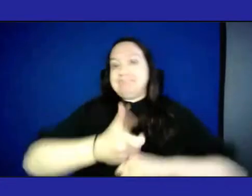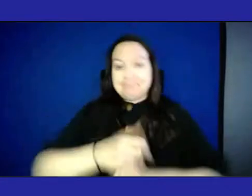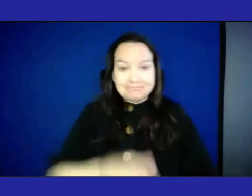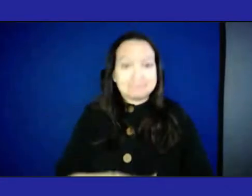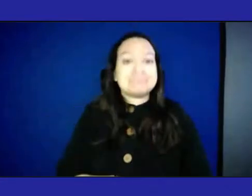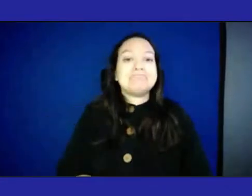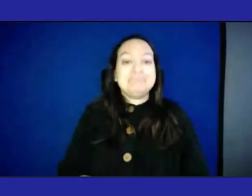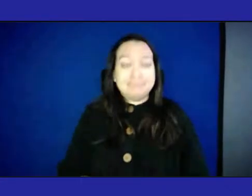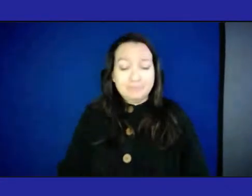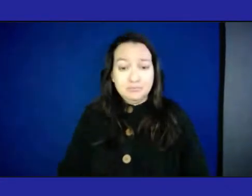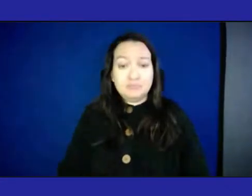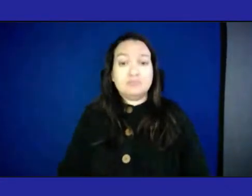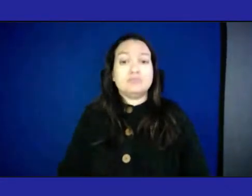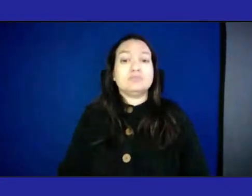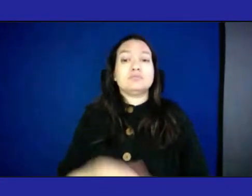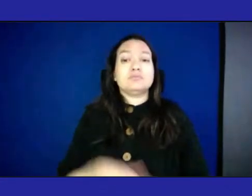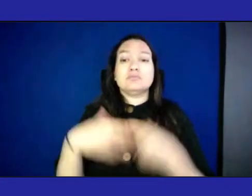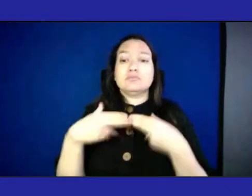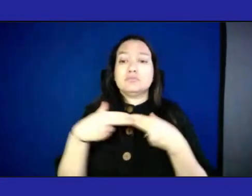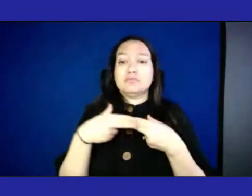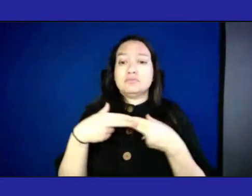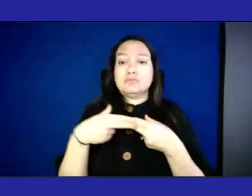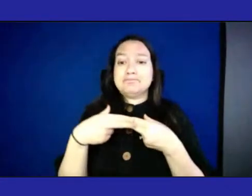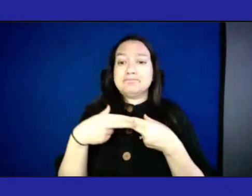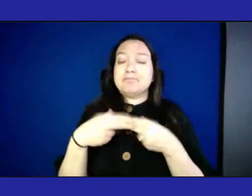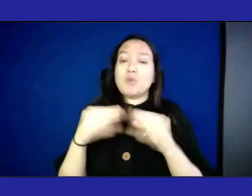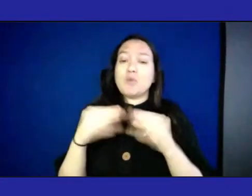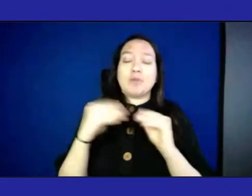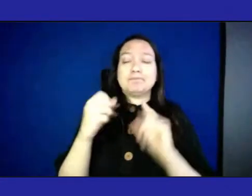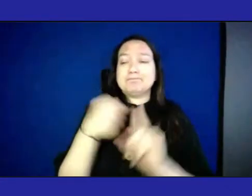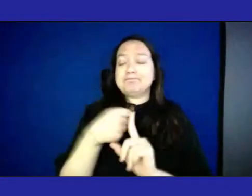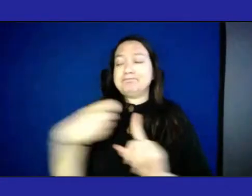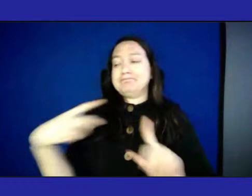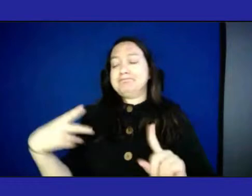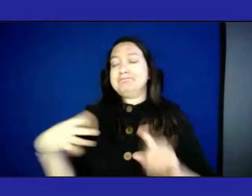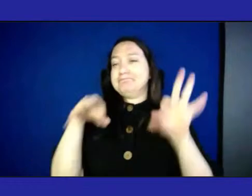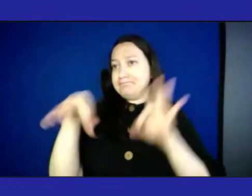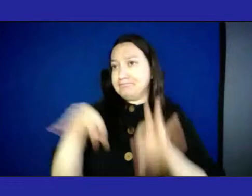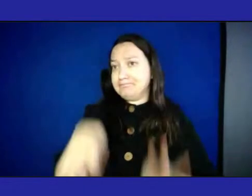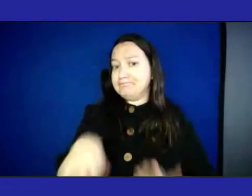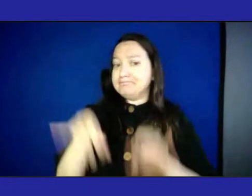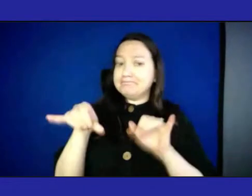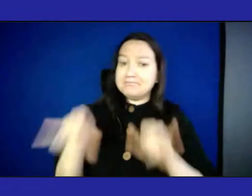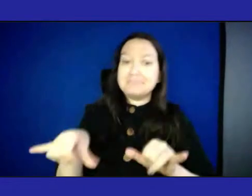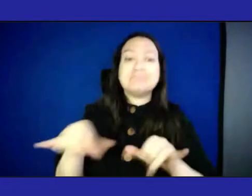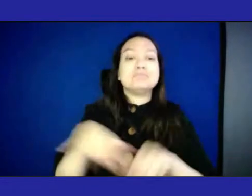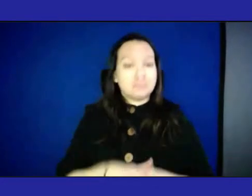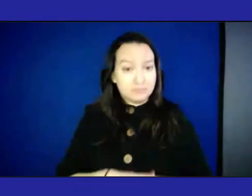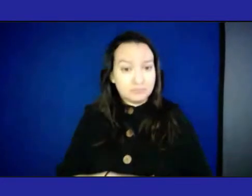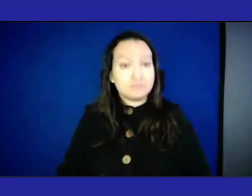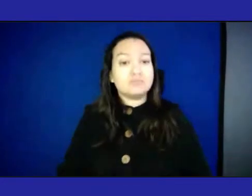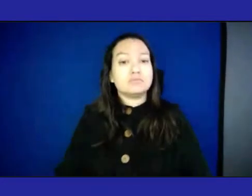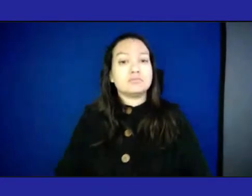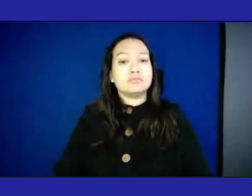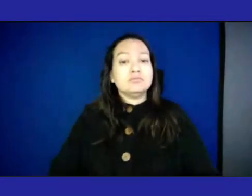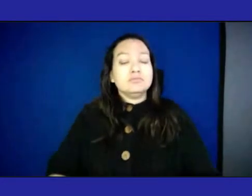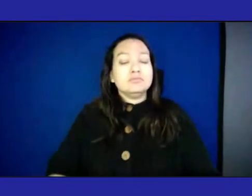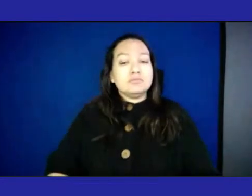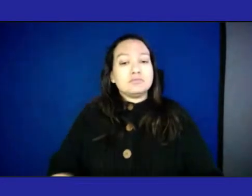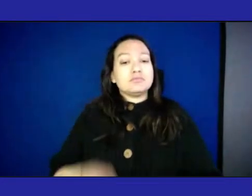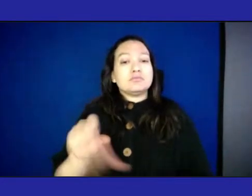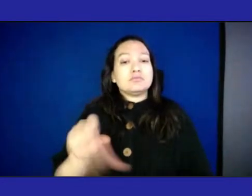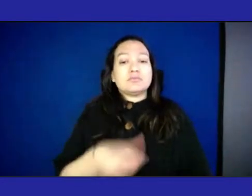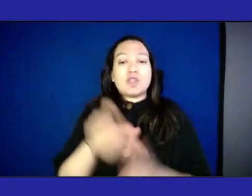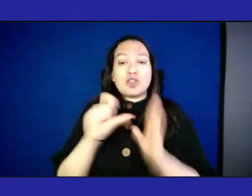next slide this is a more graphic representation of the same timeline. The other area to highlight is